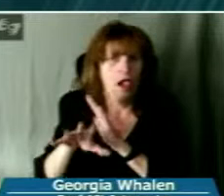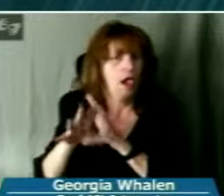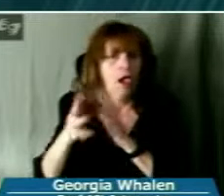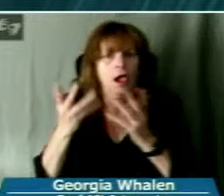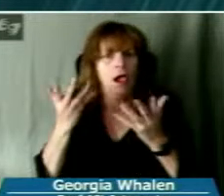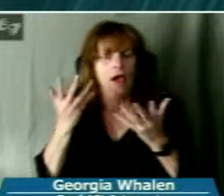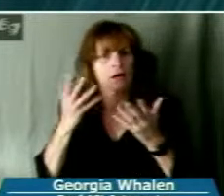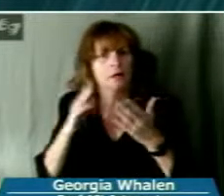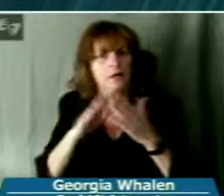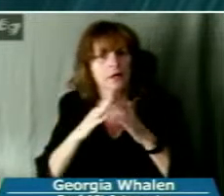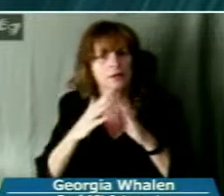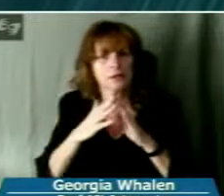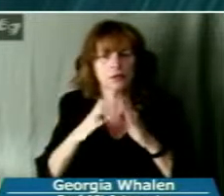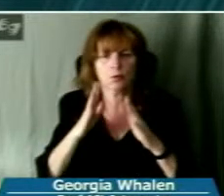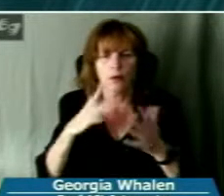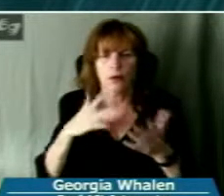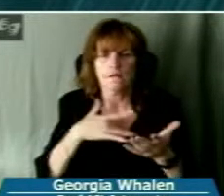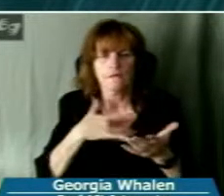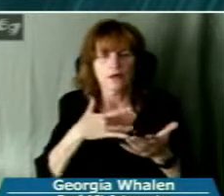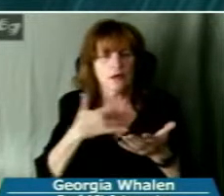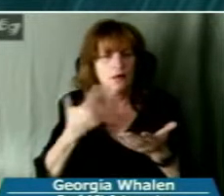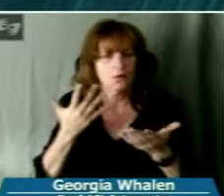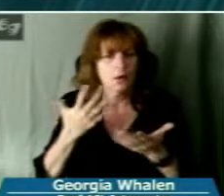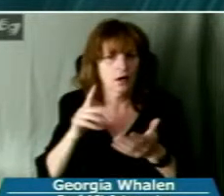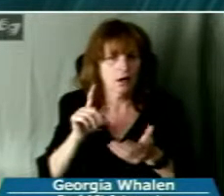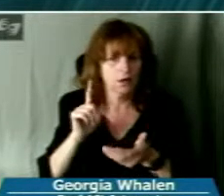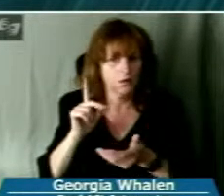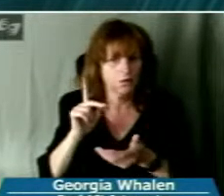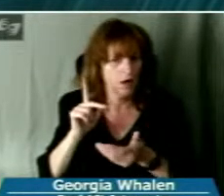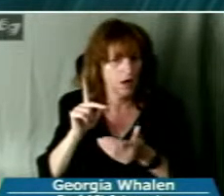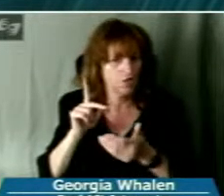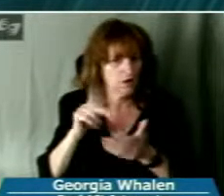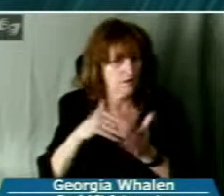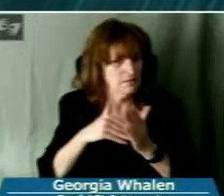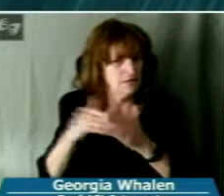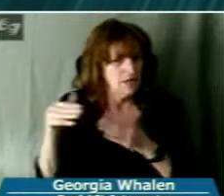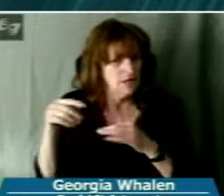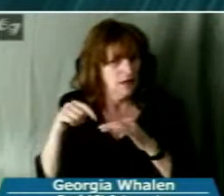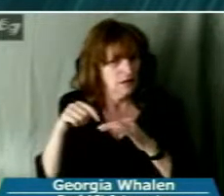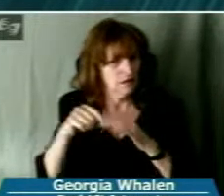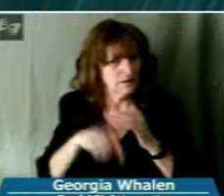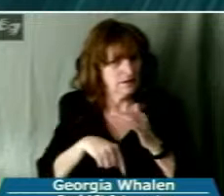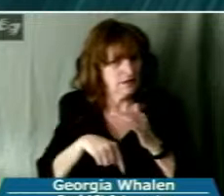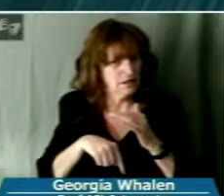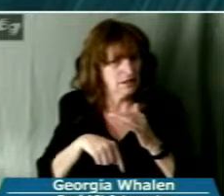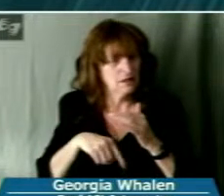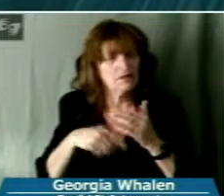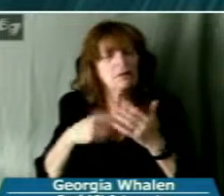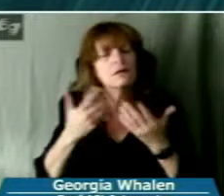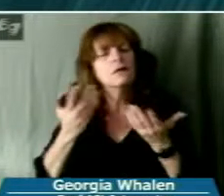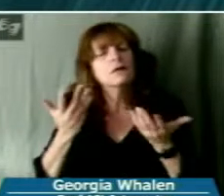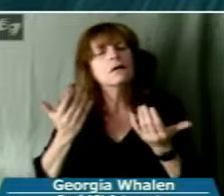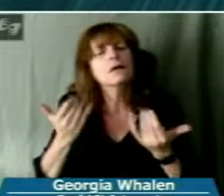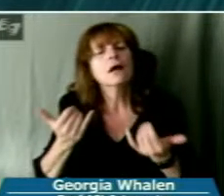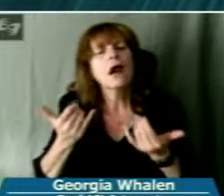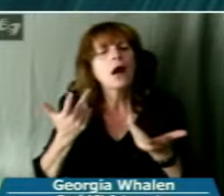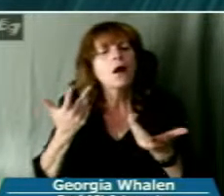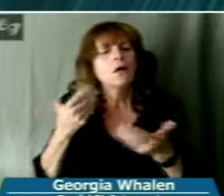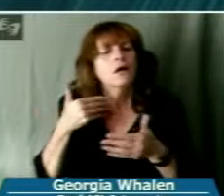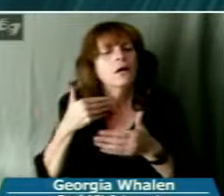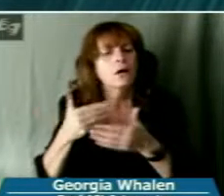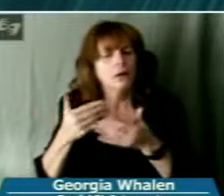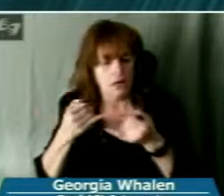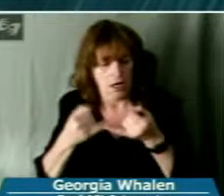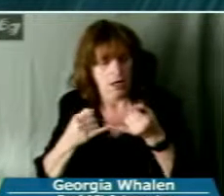deficit. What is the updated number now that we are coming up on the end of May and it looks like things won't be back to